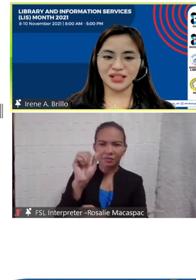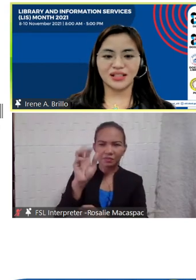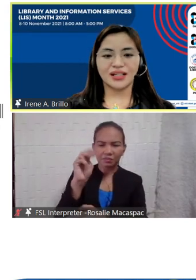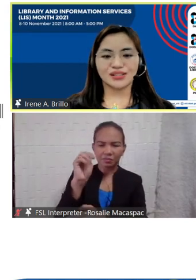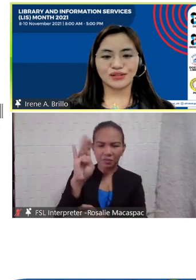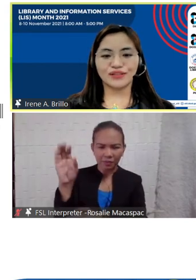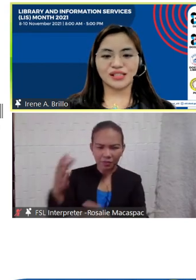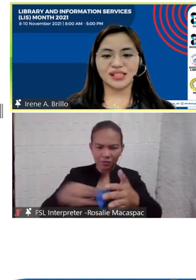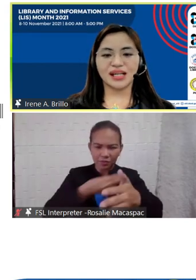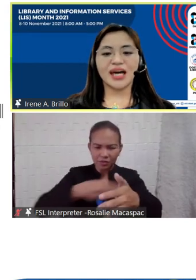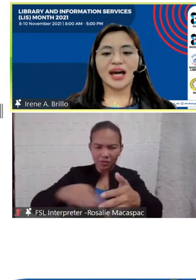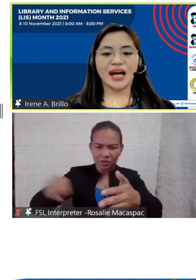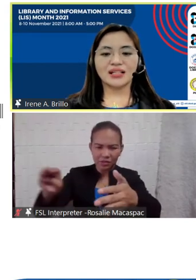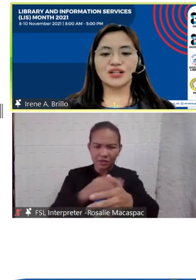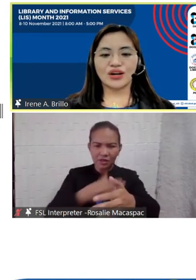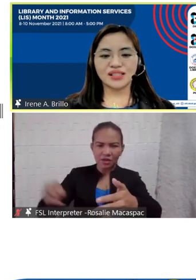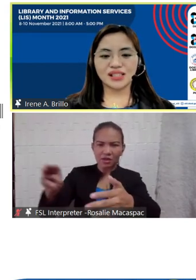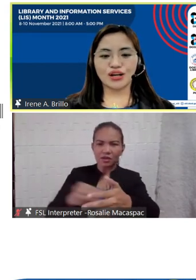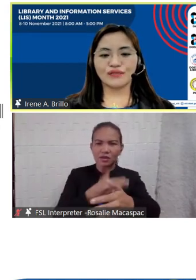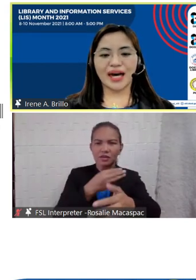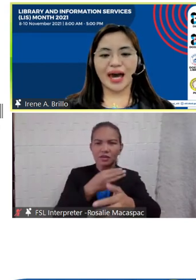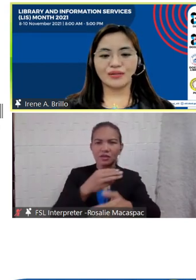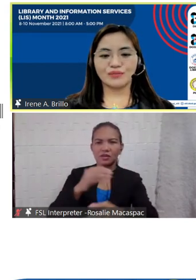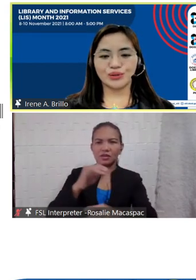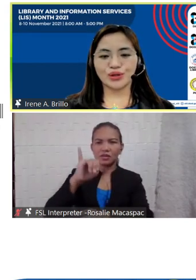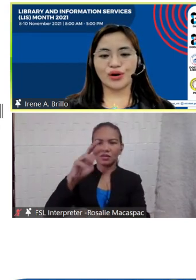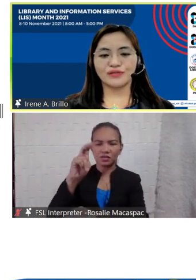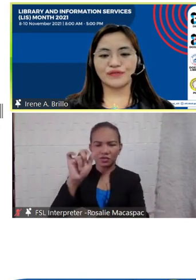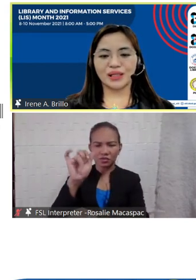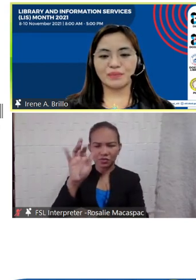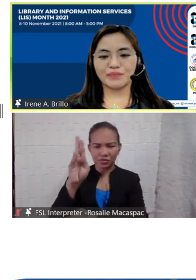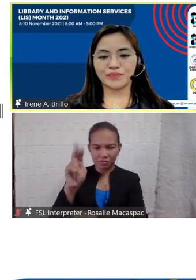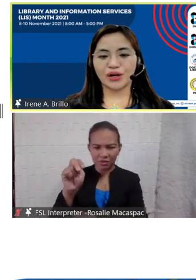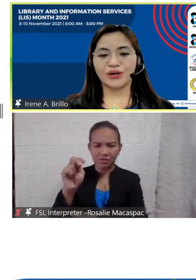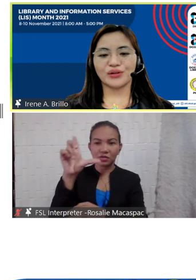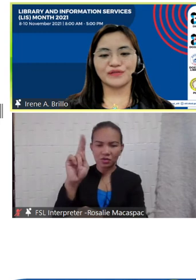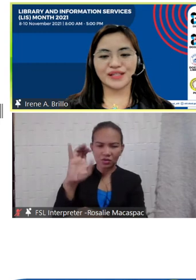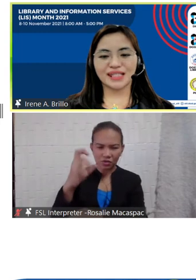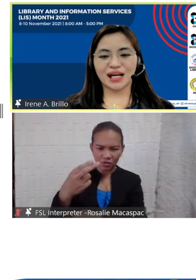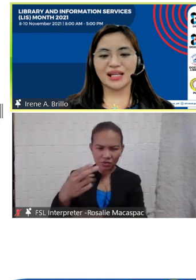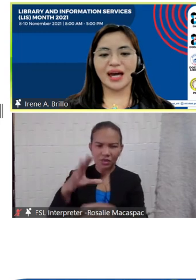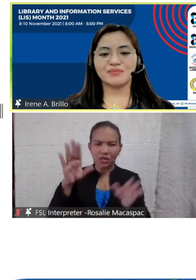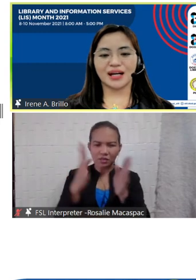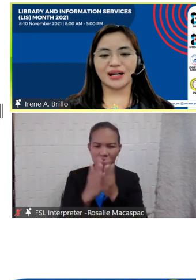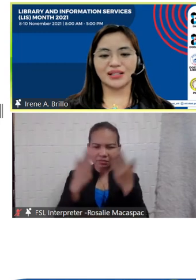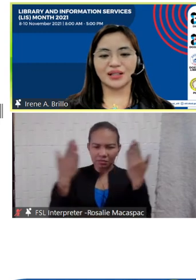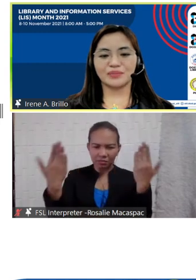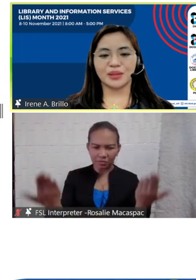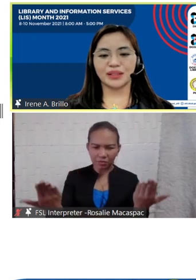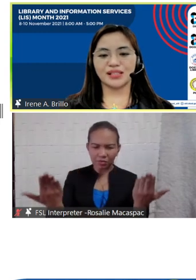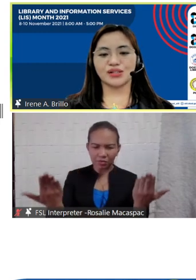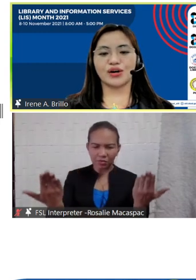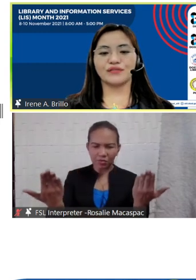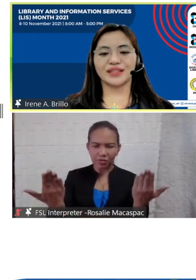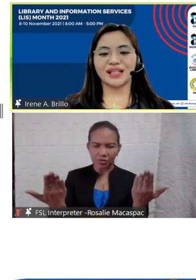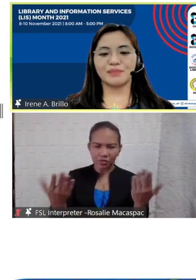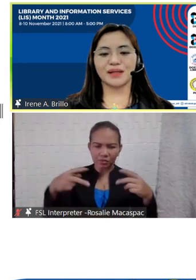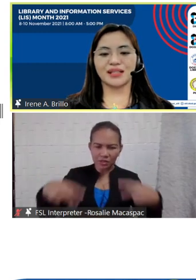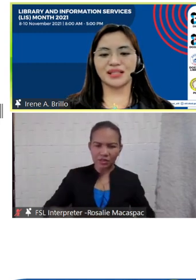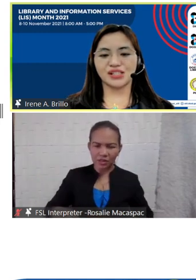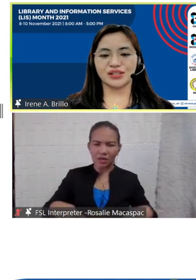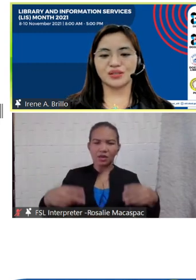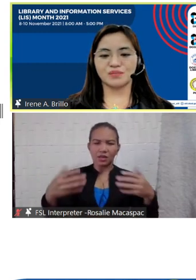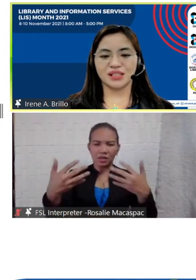this is soft launching. And launching of the handbook on physical and mechanical properties of